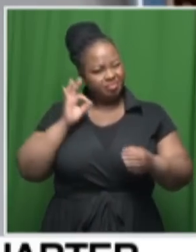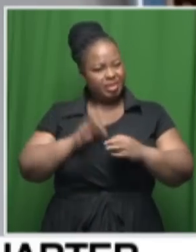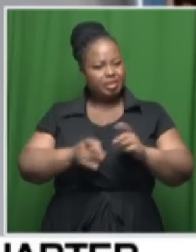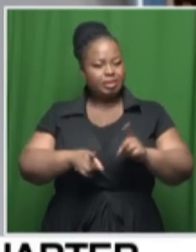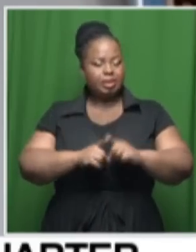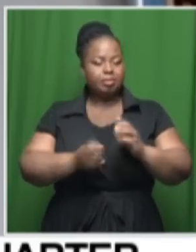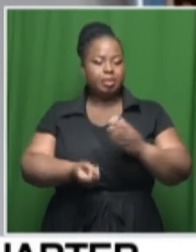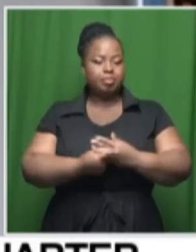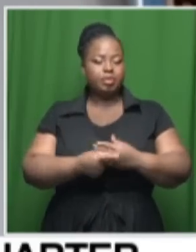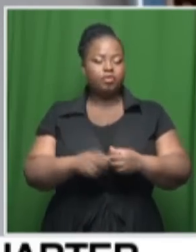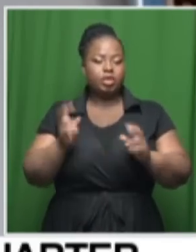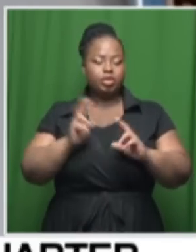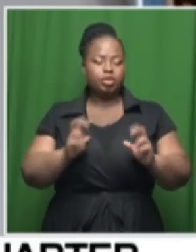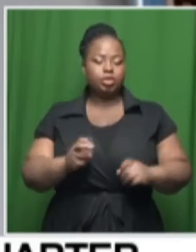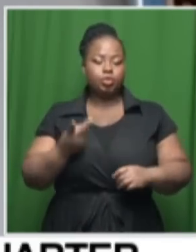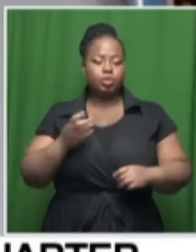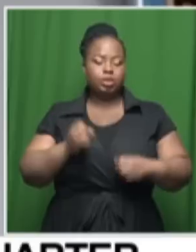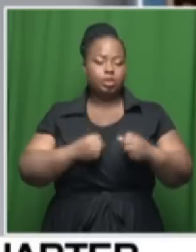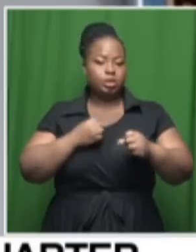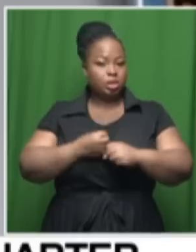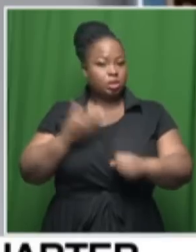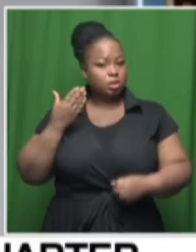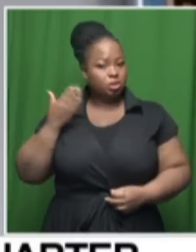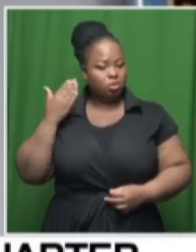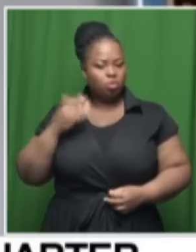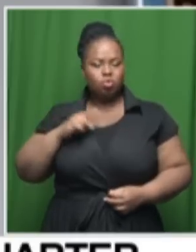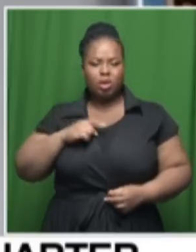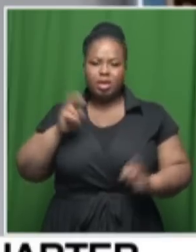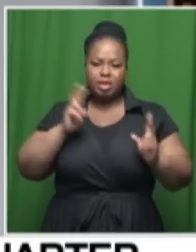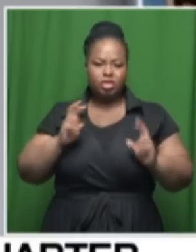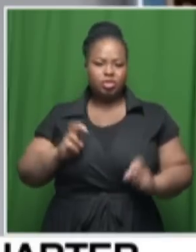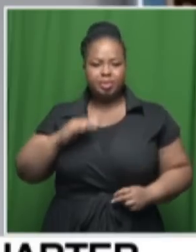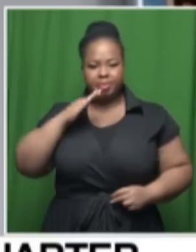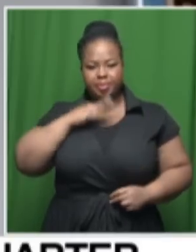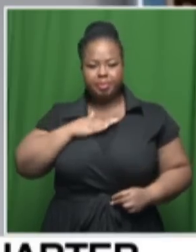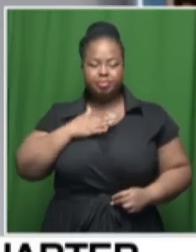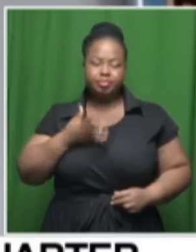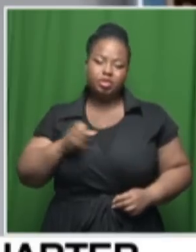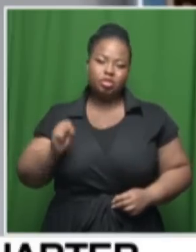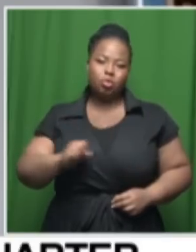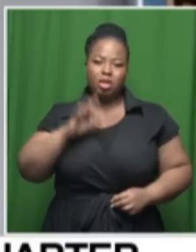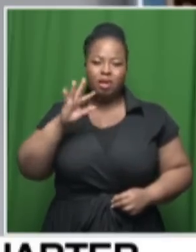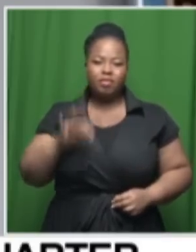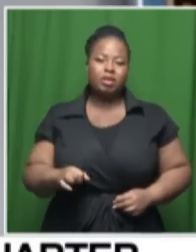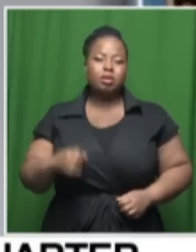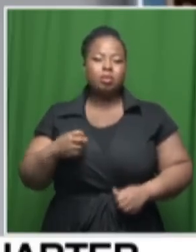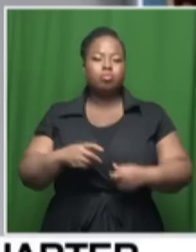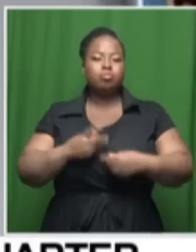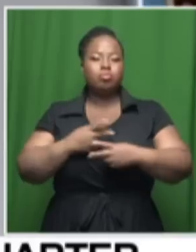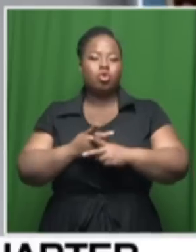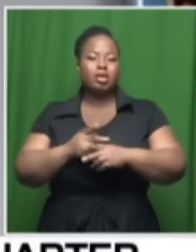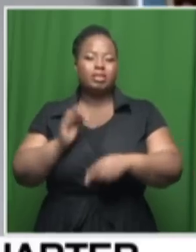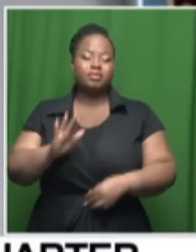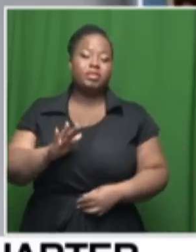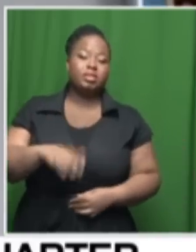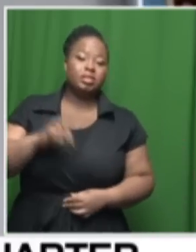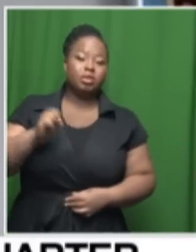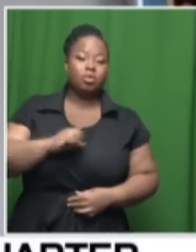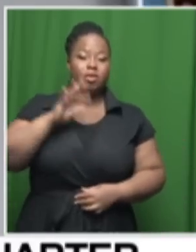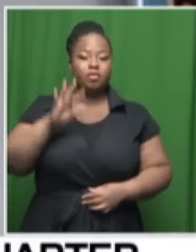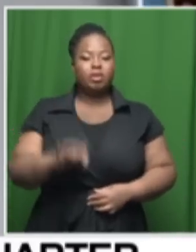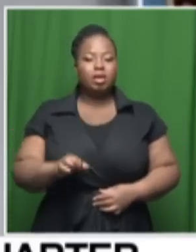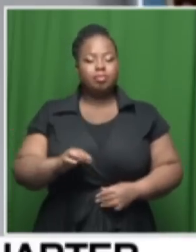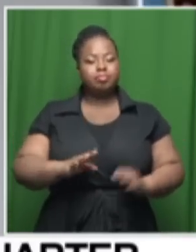electricity the last, say, 20 years or so, because of a lack of electricity. And let's call it South Africa's electricity productivity improved